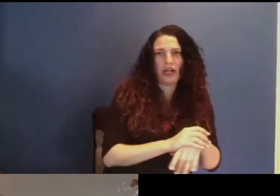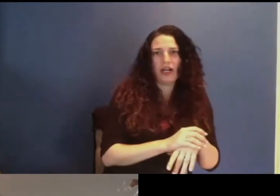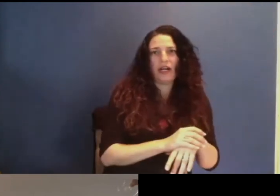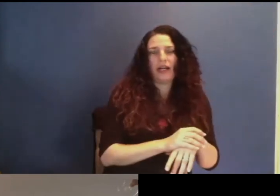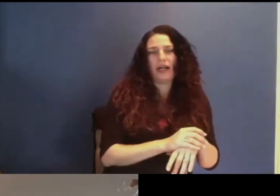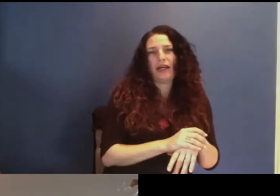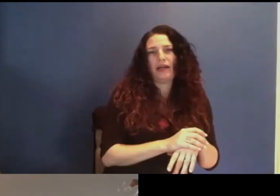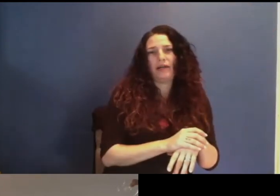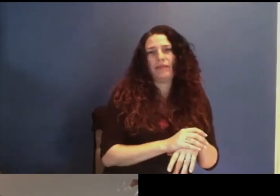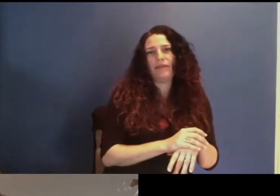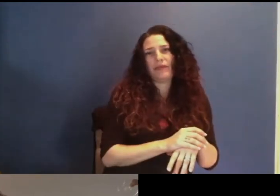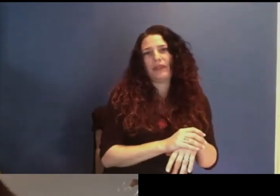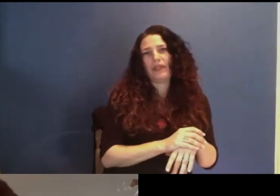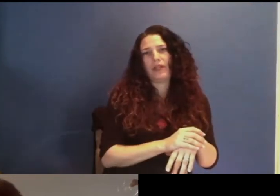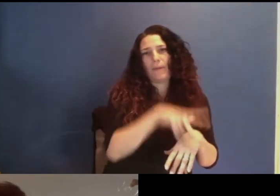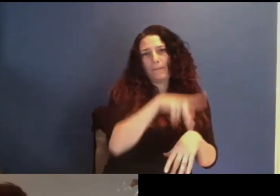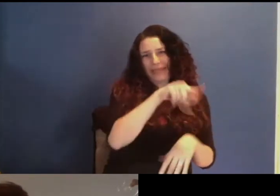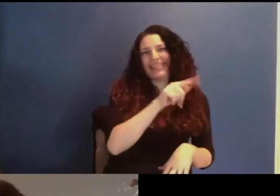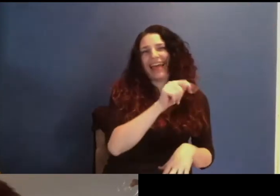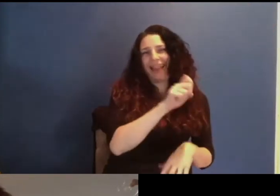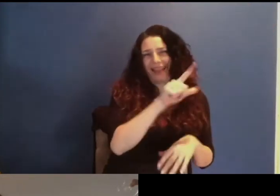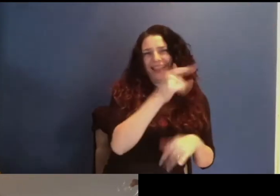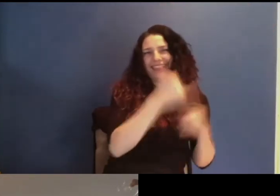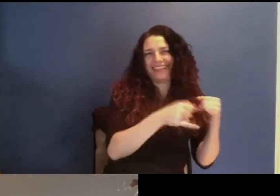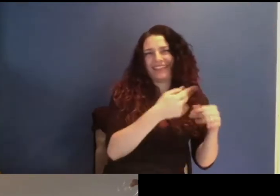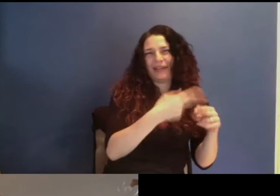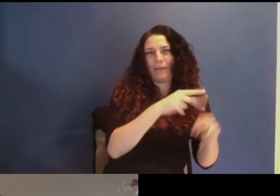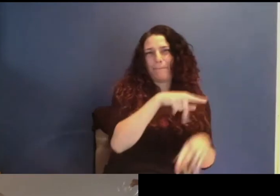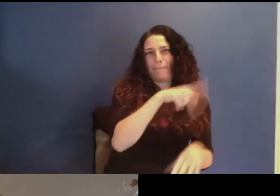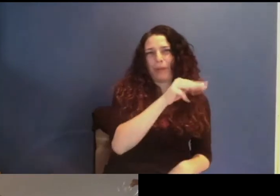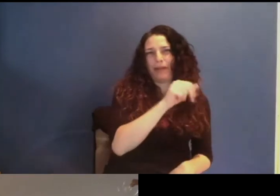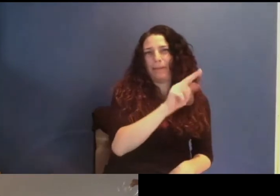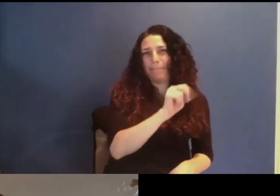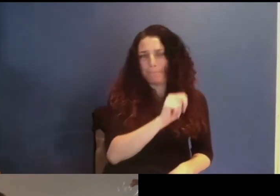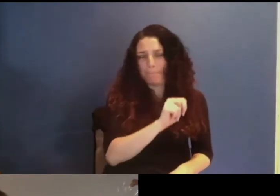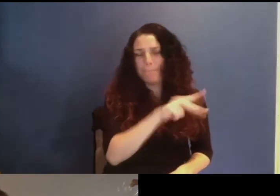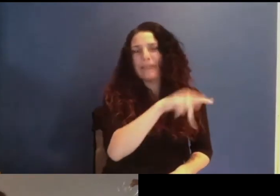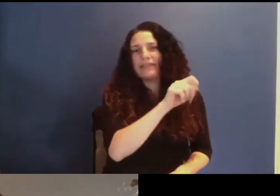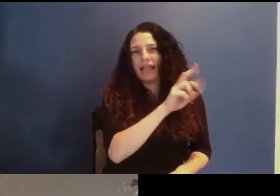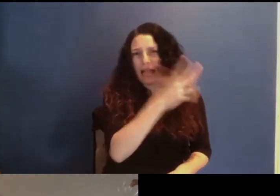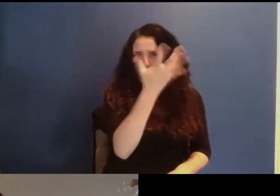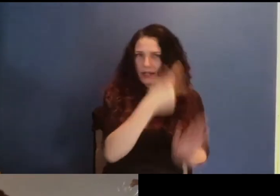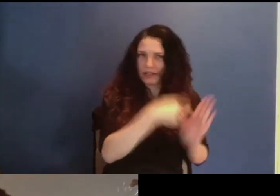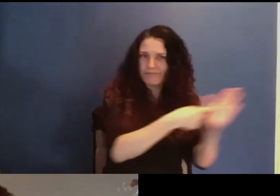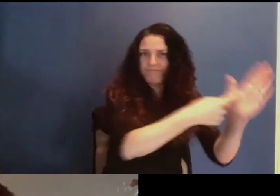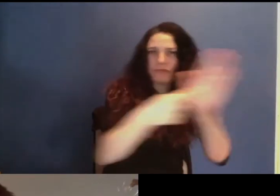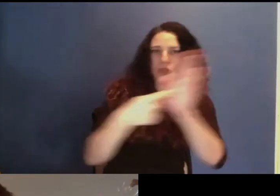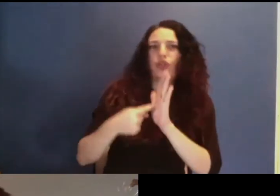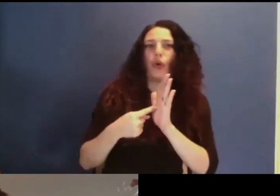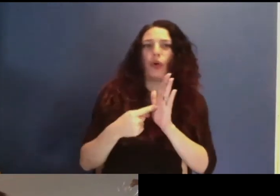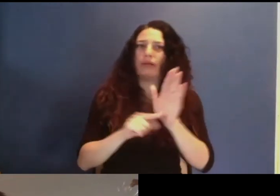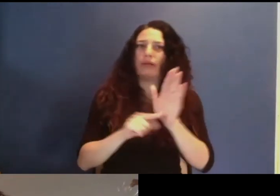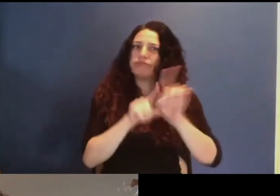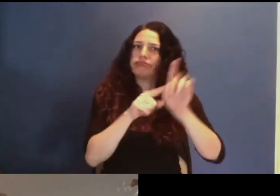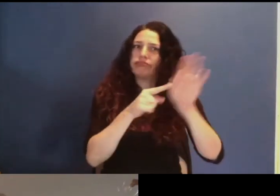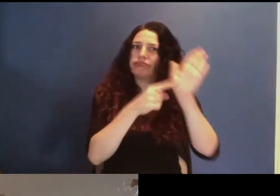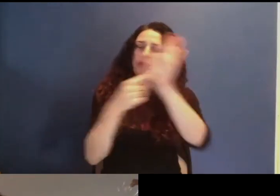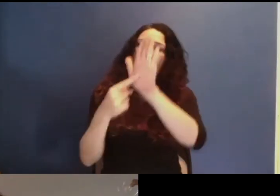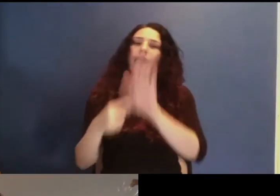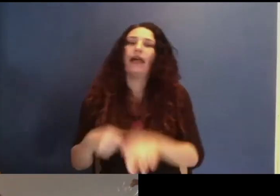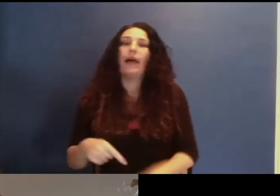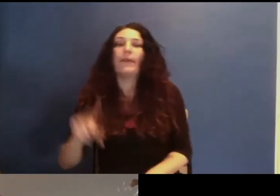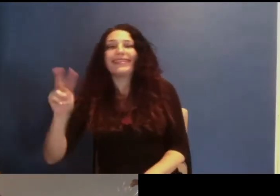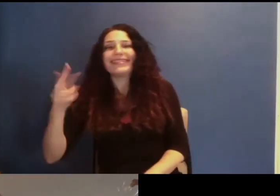I want her to have her own interior life. I want her to have depth the way that I've given it to Karen. So in season 2, we see a lot